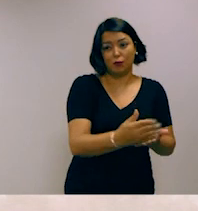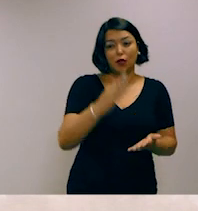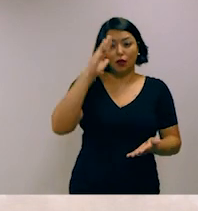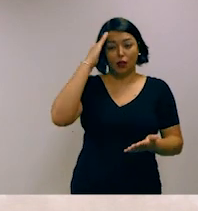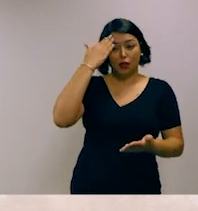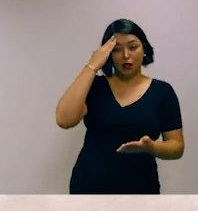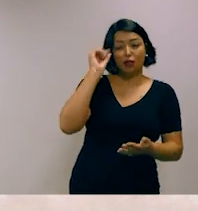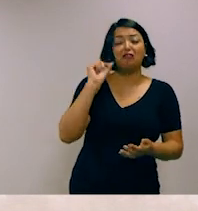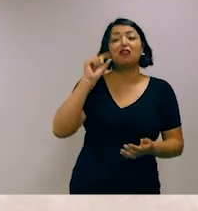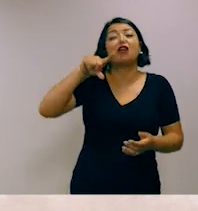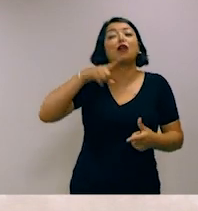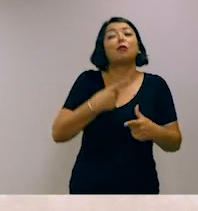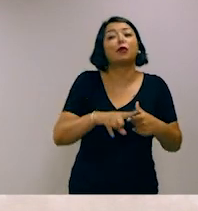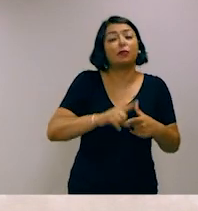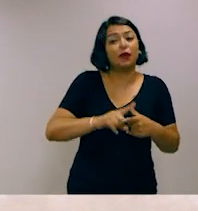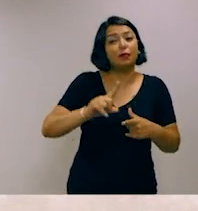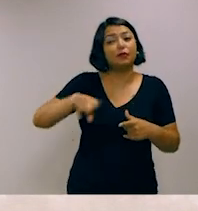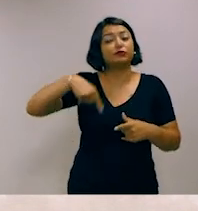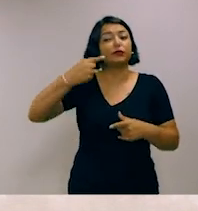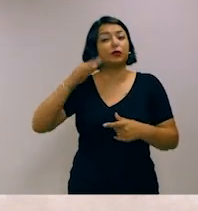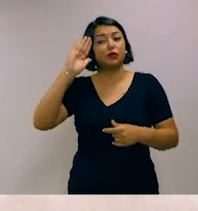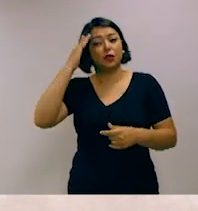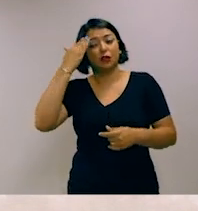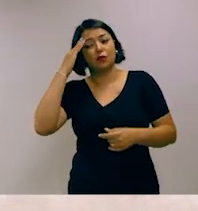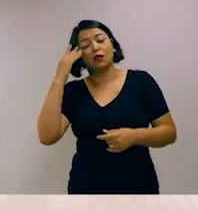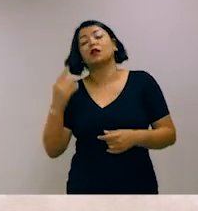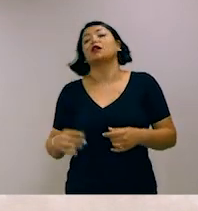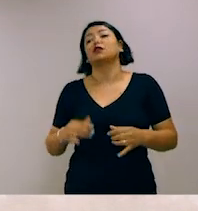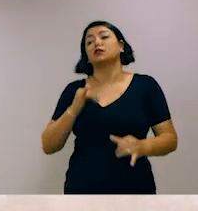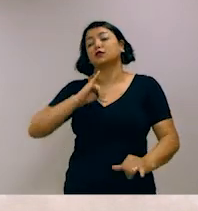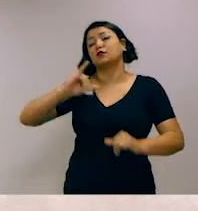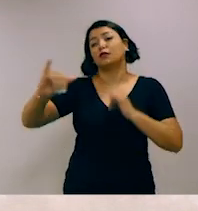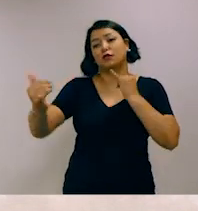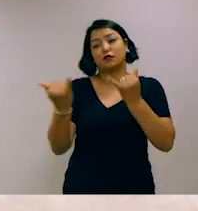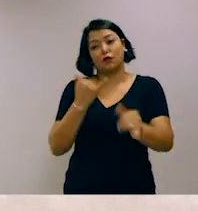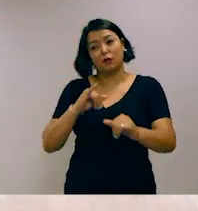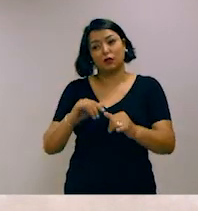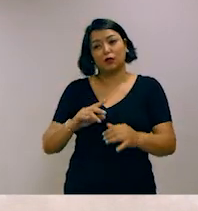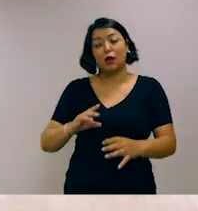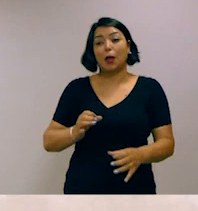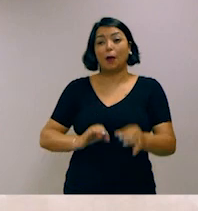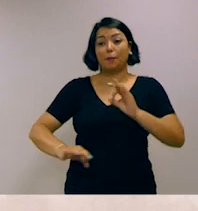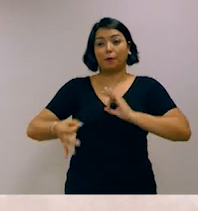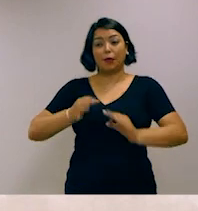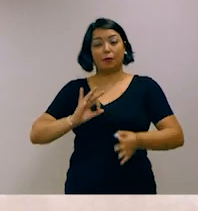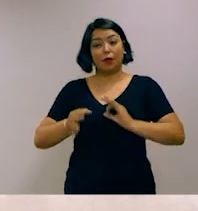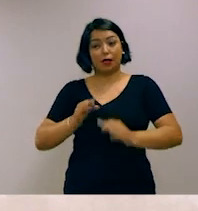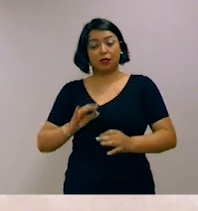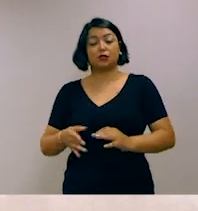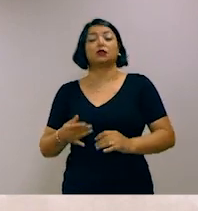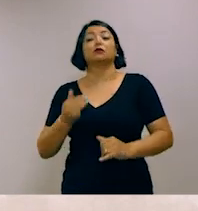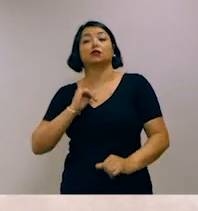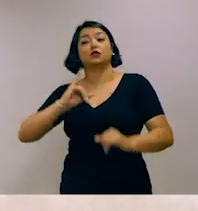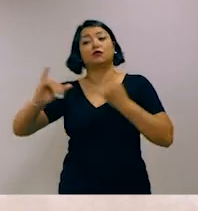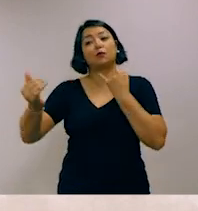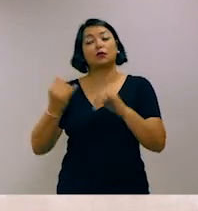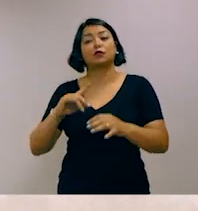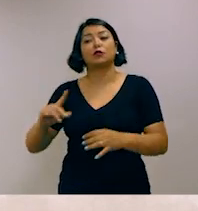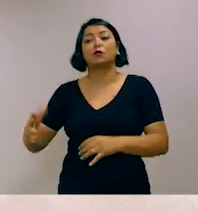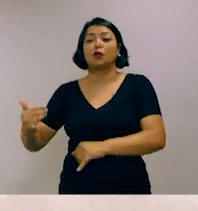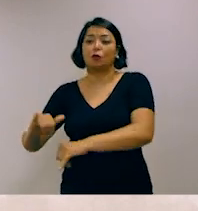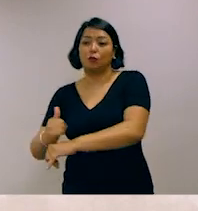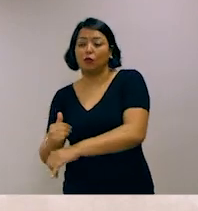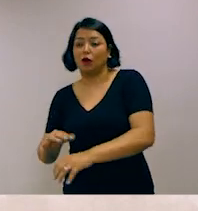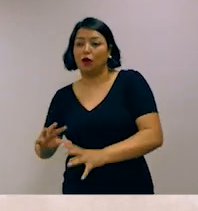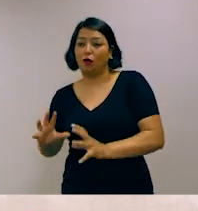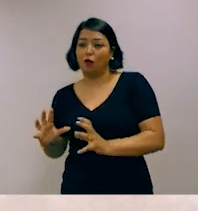phases. So you have understanding the problem, and then you have understanding the data, preparing the data, the